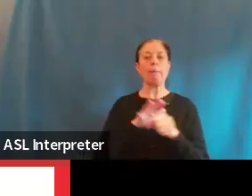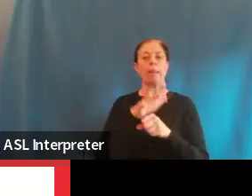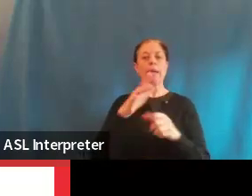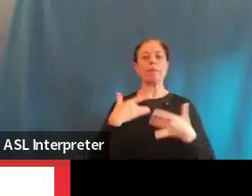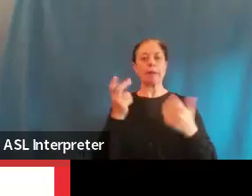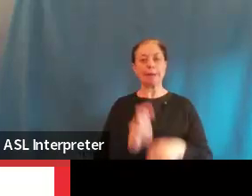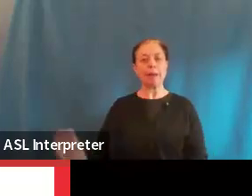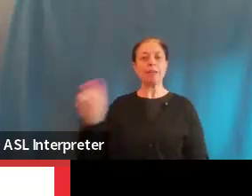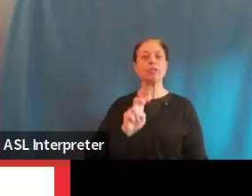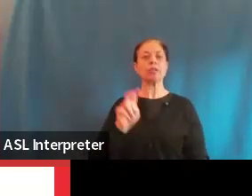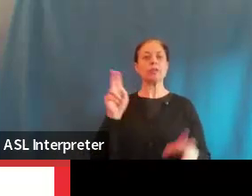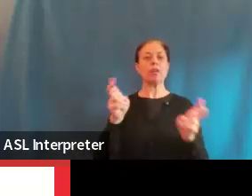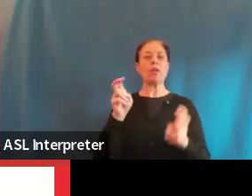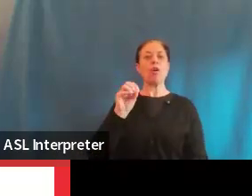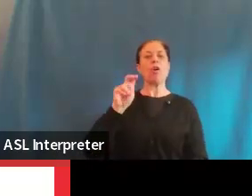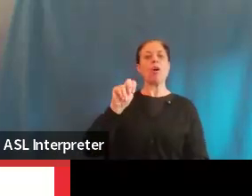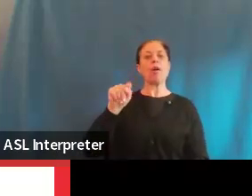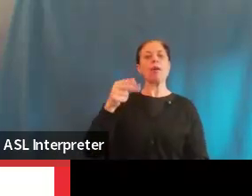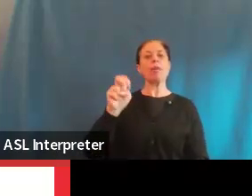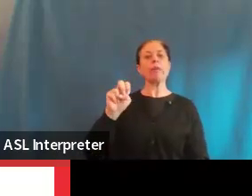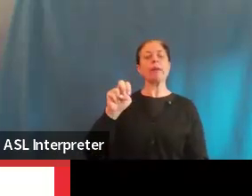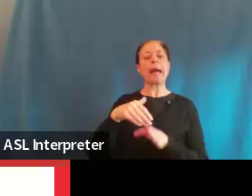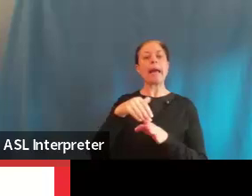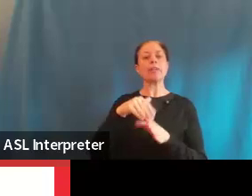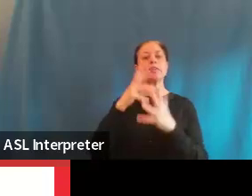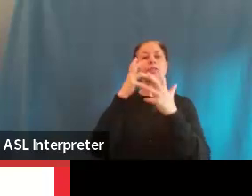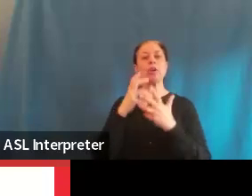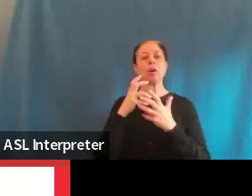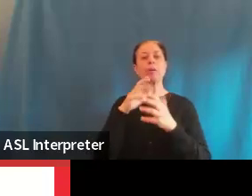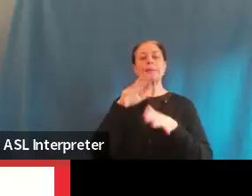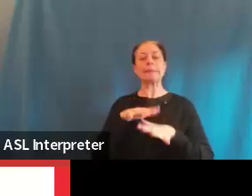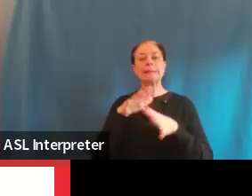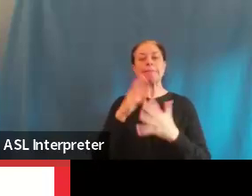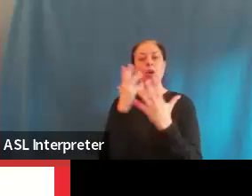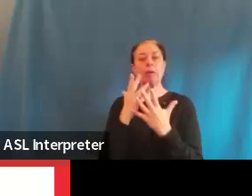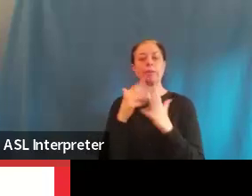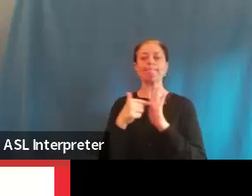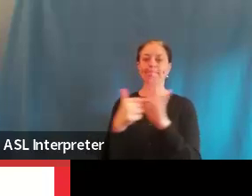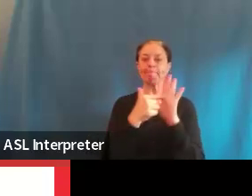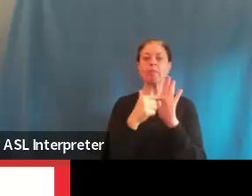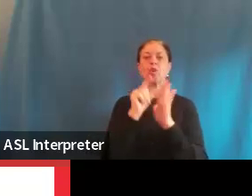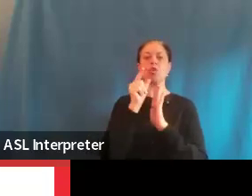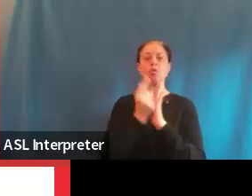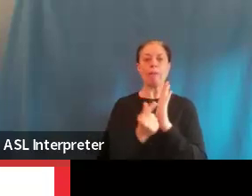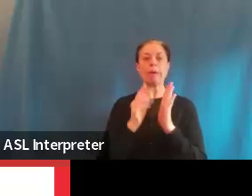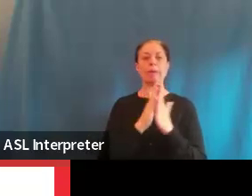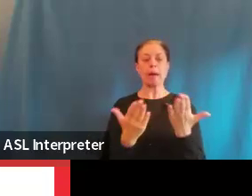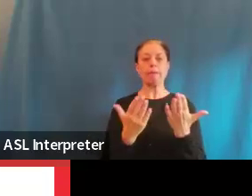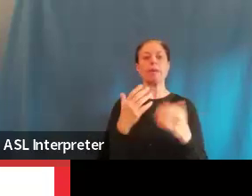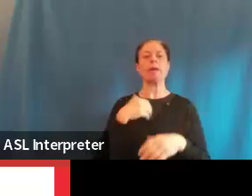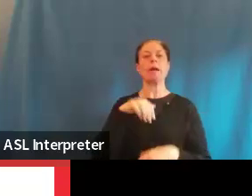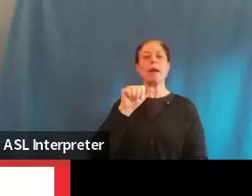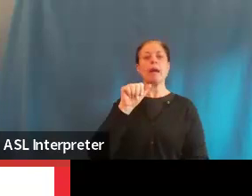adventure, On the Edge of the Dark Sea of Darkness is a standout graphic novel adaptation of Andrew